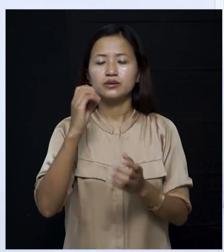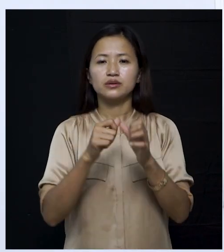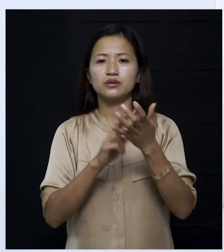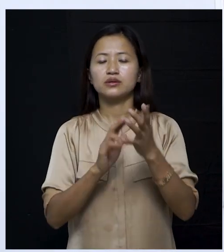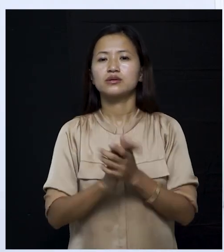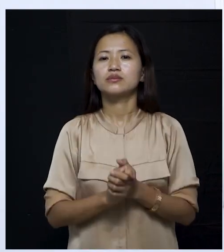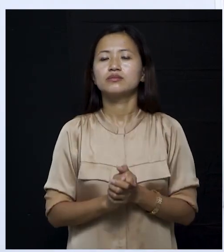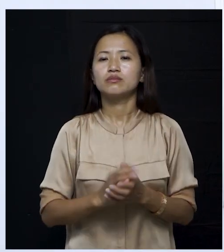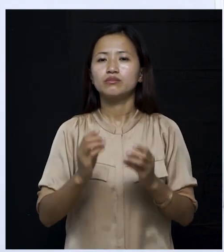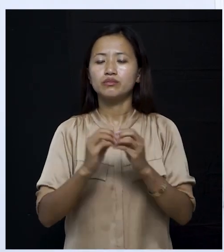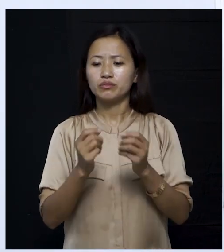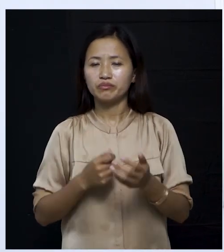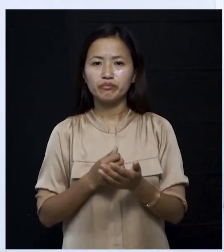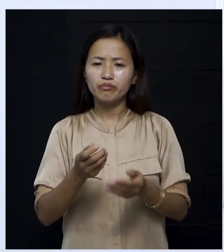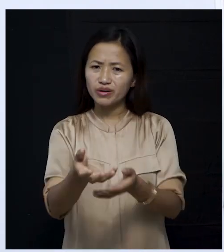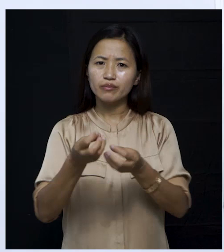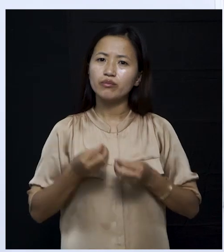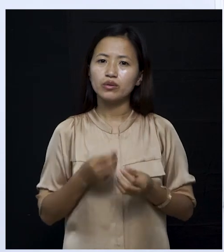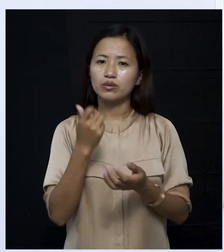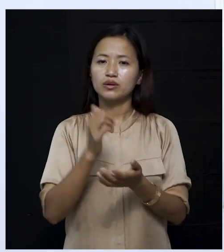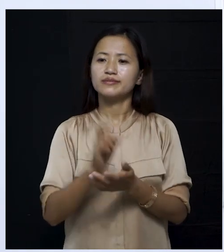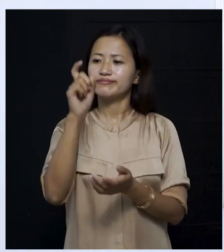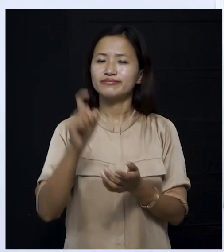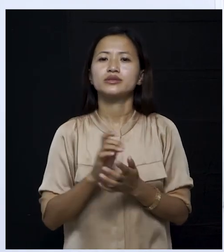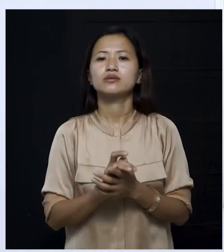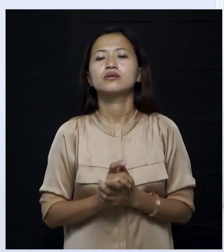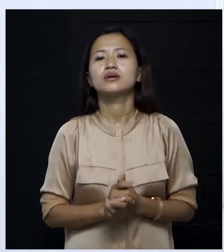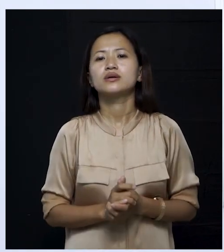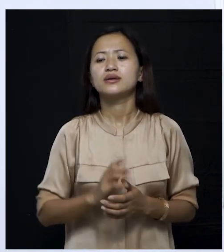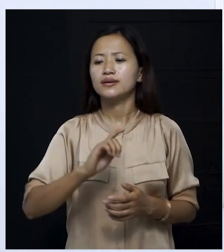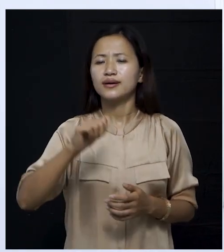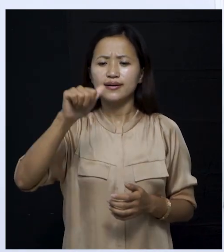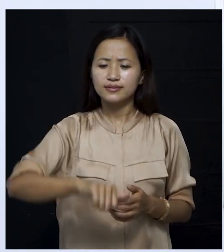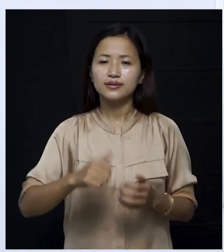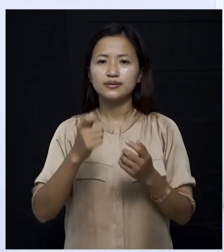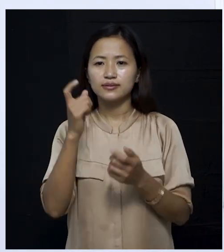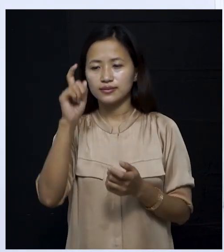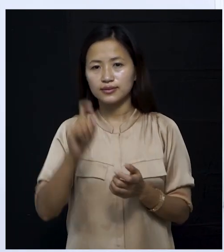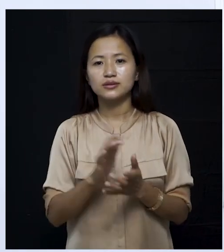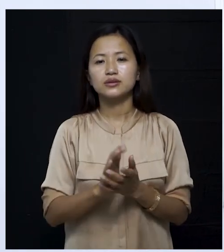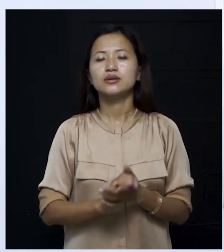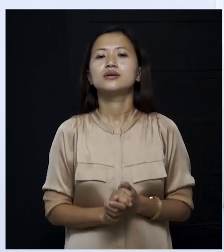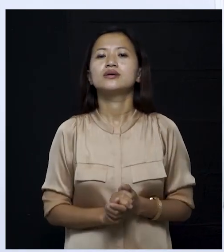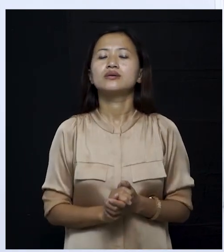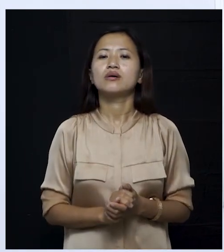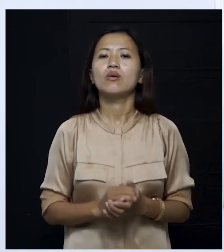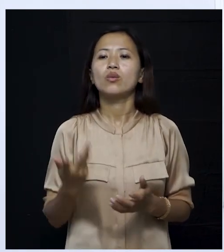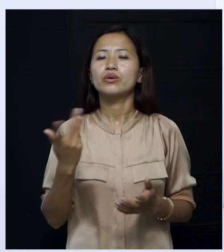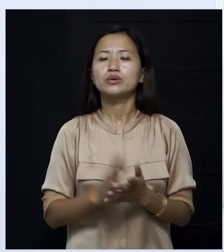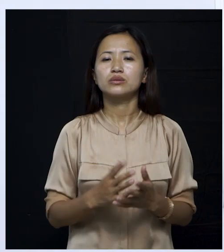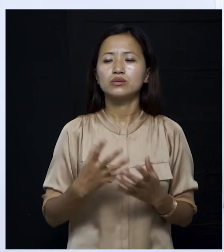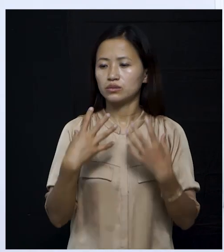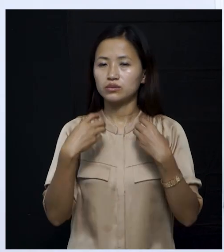for a variety of different needs. For your needs, we can borrow for any needs. Okay, it can be for any needs, whether you want